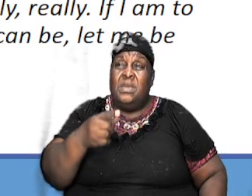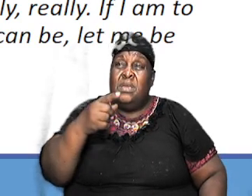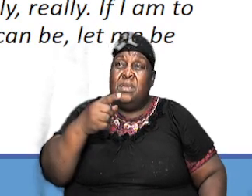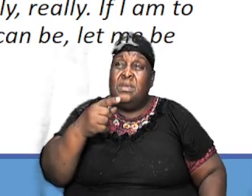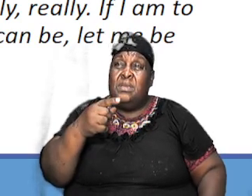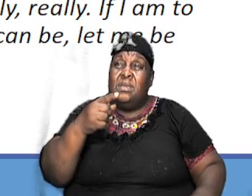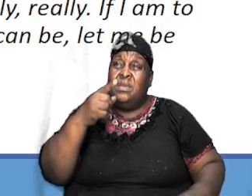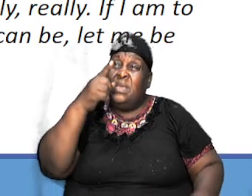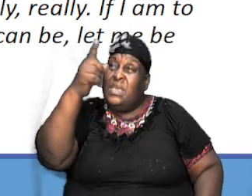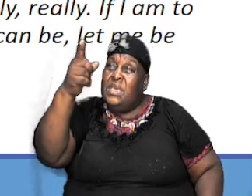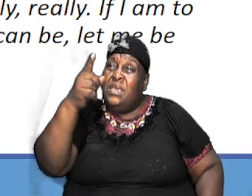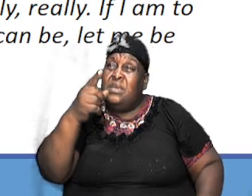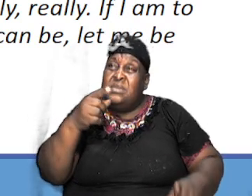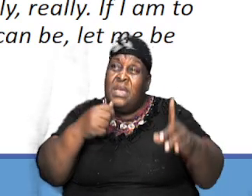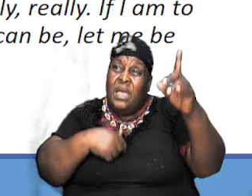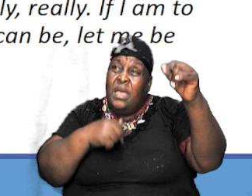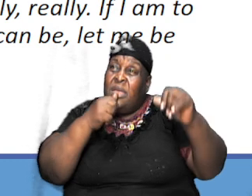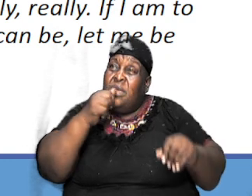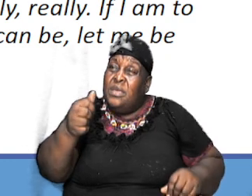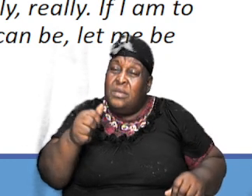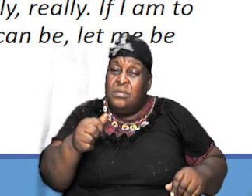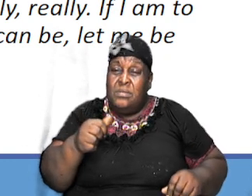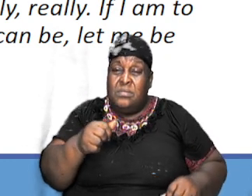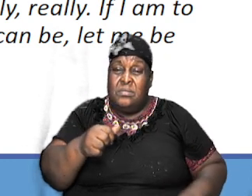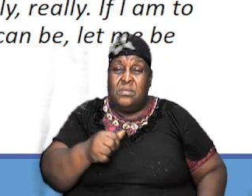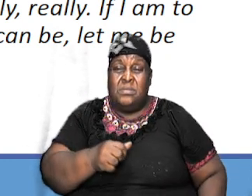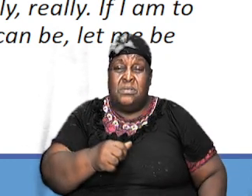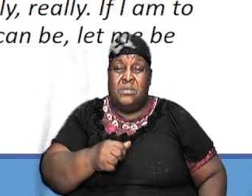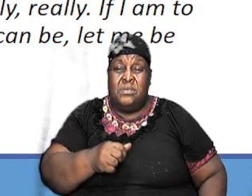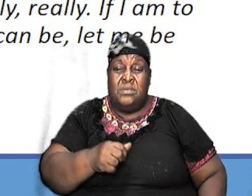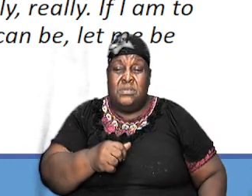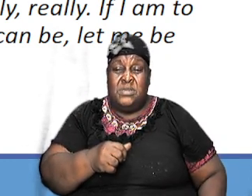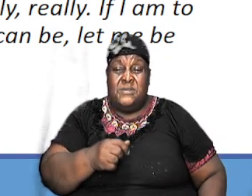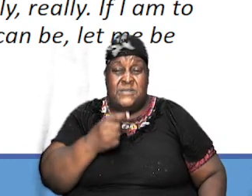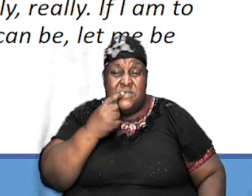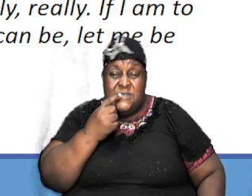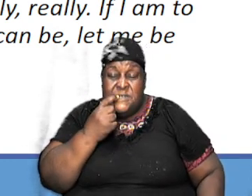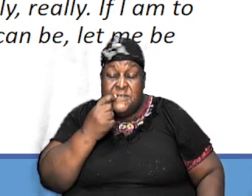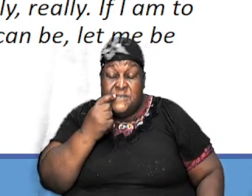am, it was an emphatic declaration